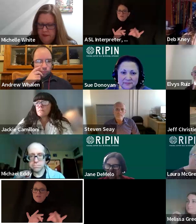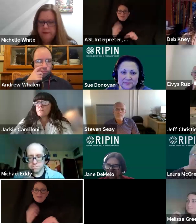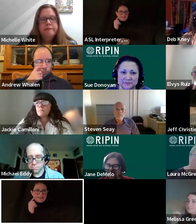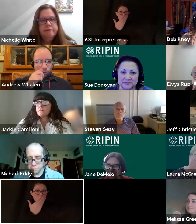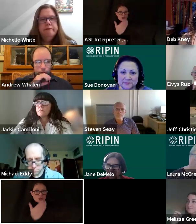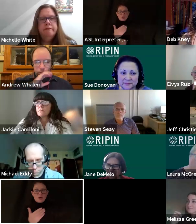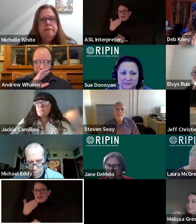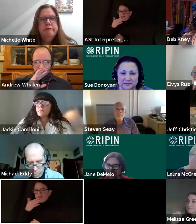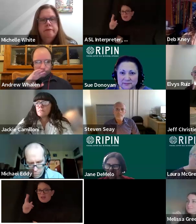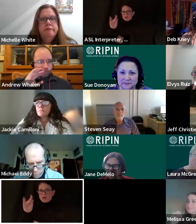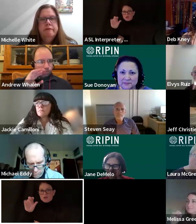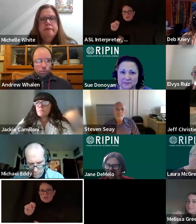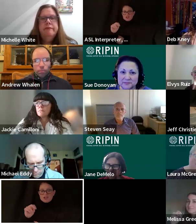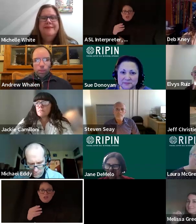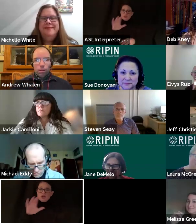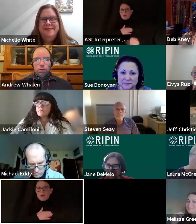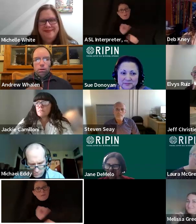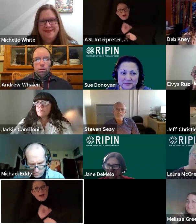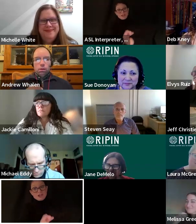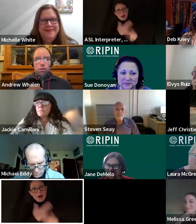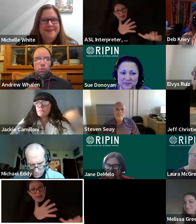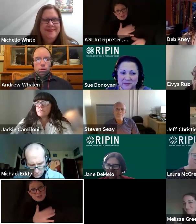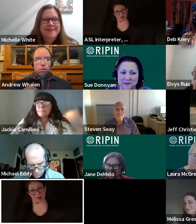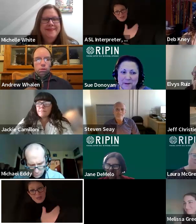plan. Thank you, Christian. Just doing my job.